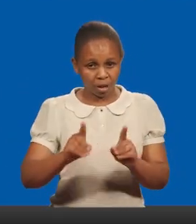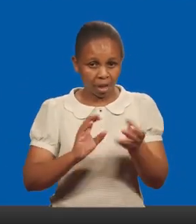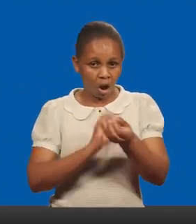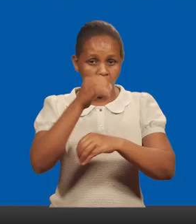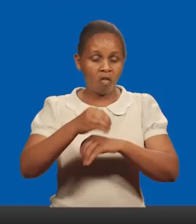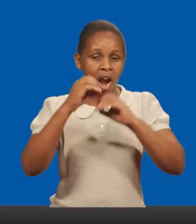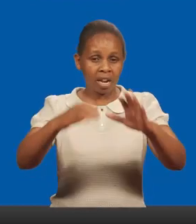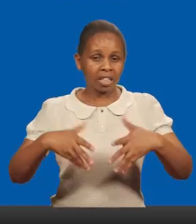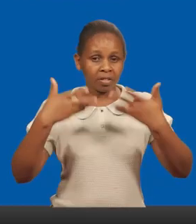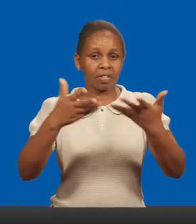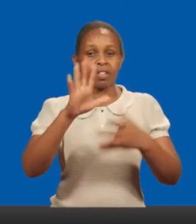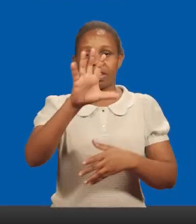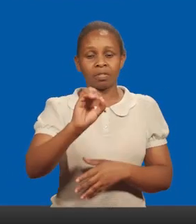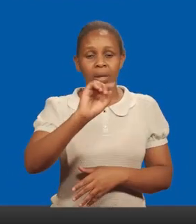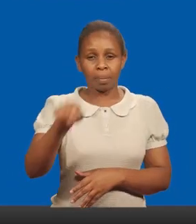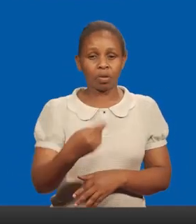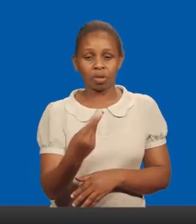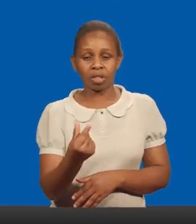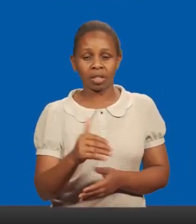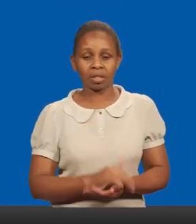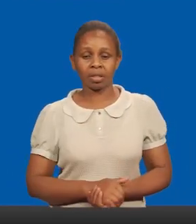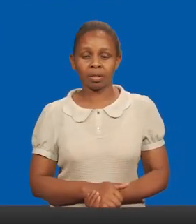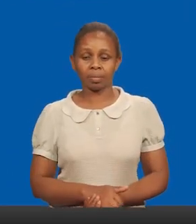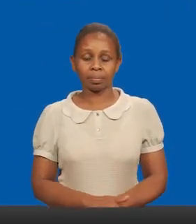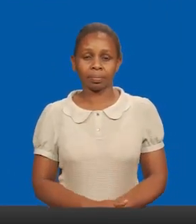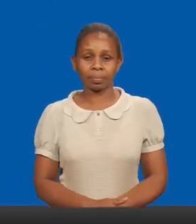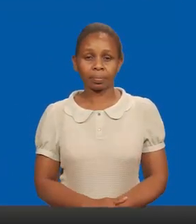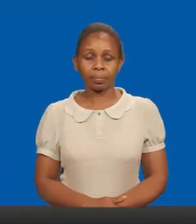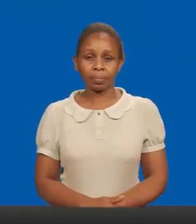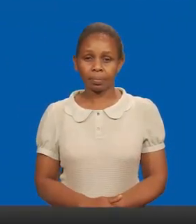Madhioya that we have been able to give more than 50 million Kenya shillings. Other than...